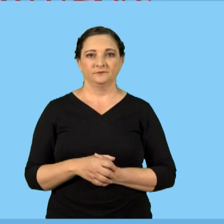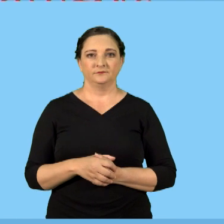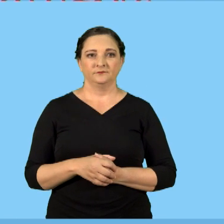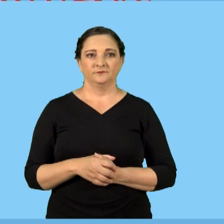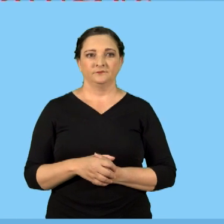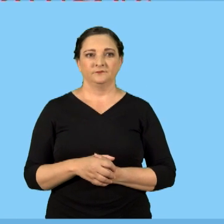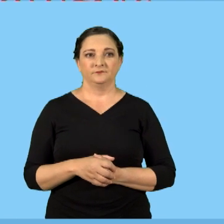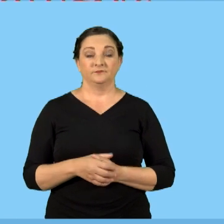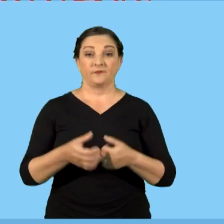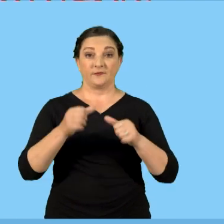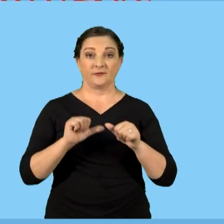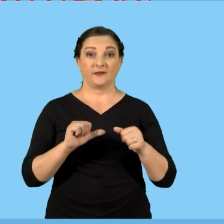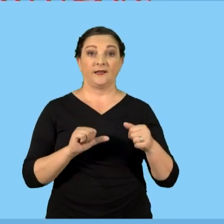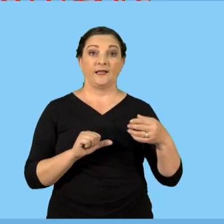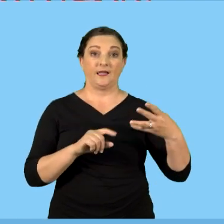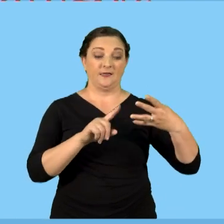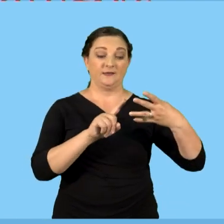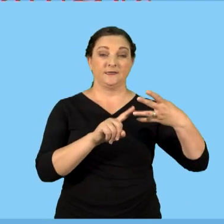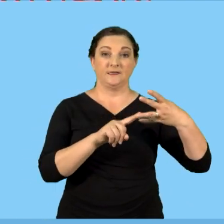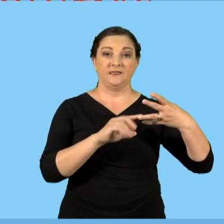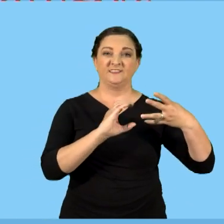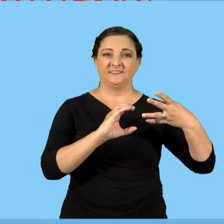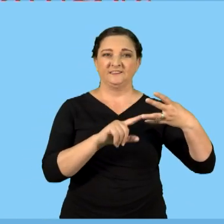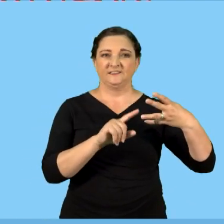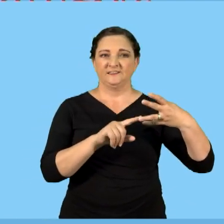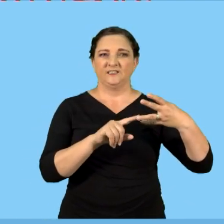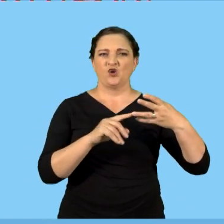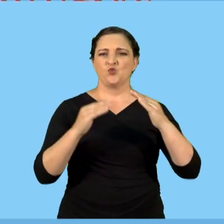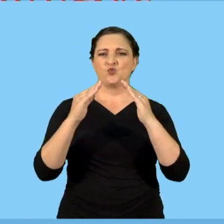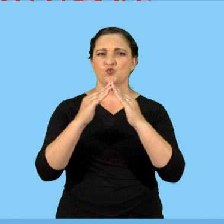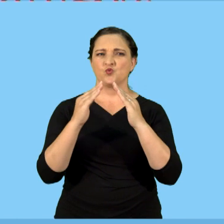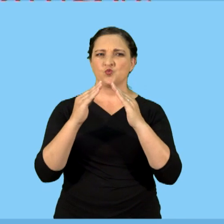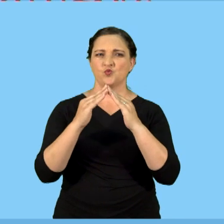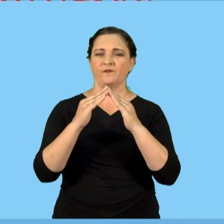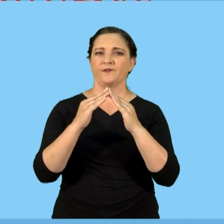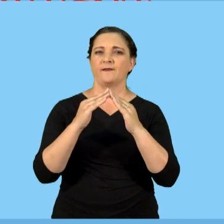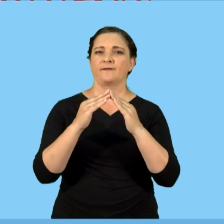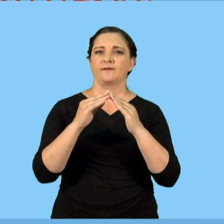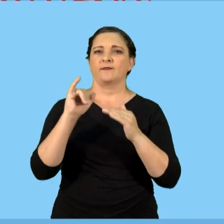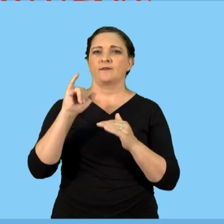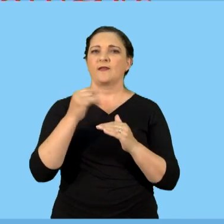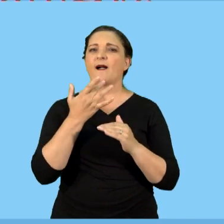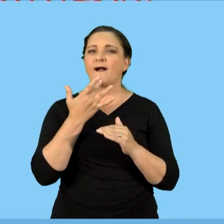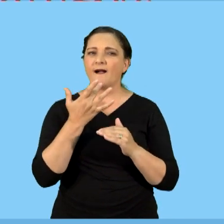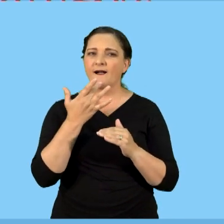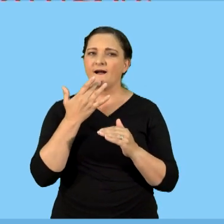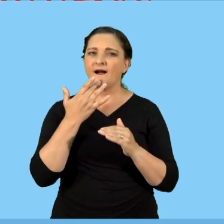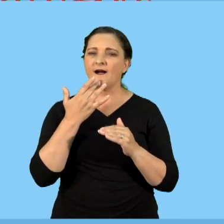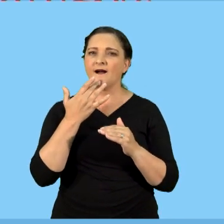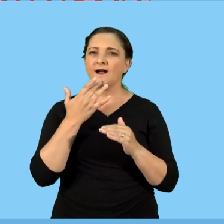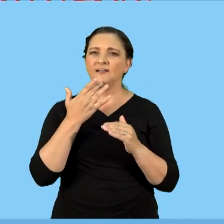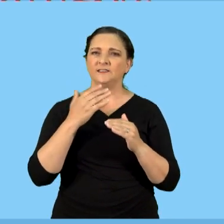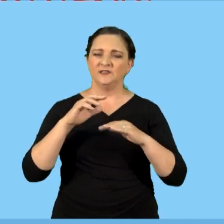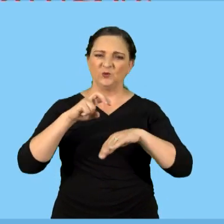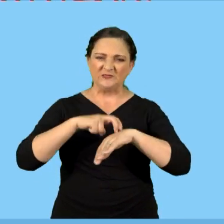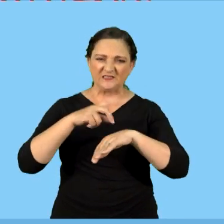for this one here. Then C, iron roofing sheet. So therefore now, remember our roof, we